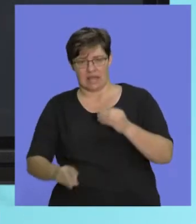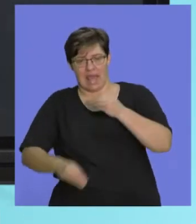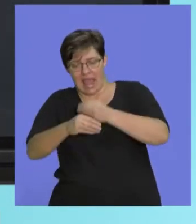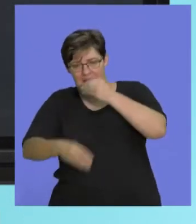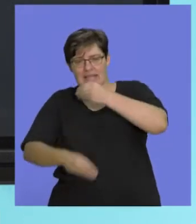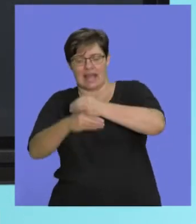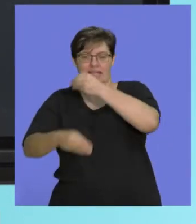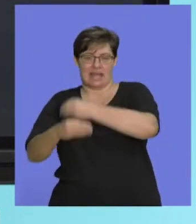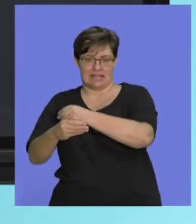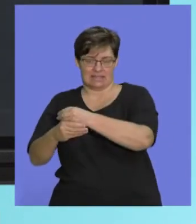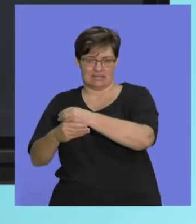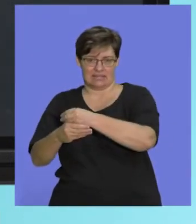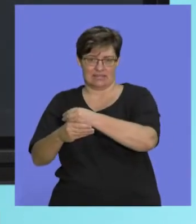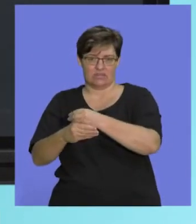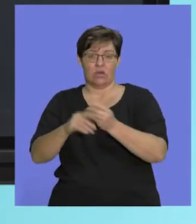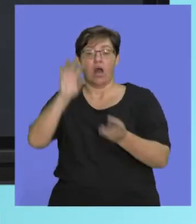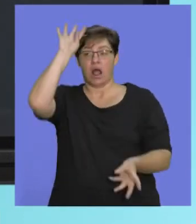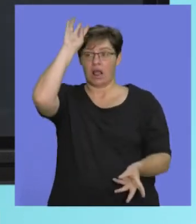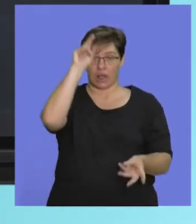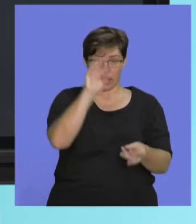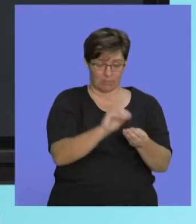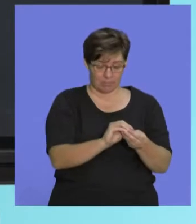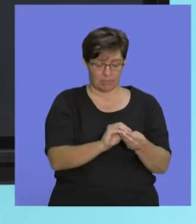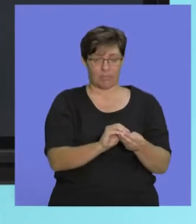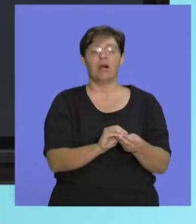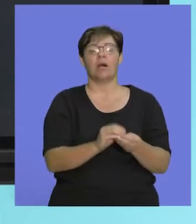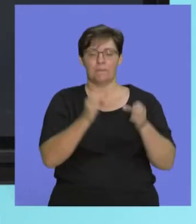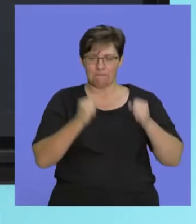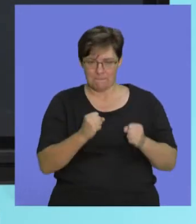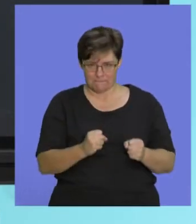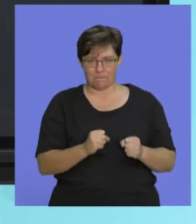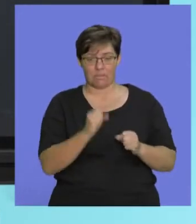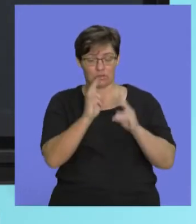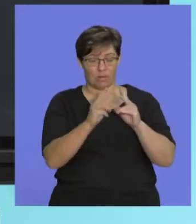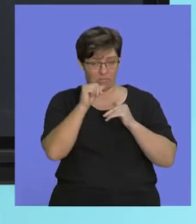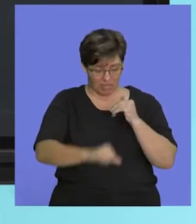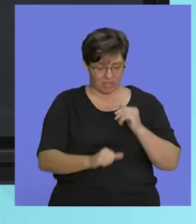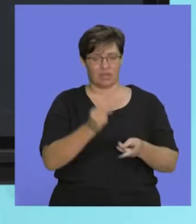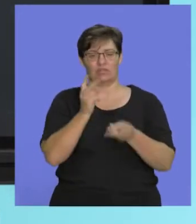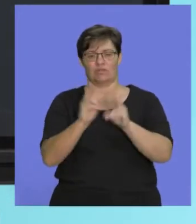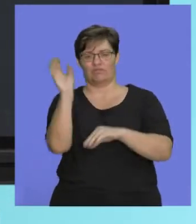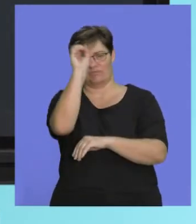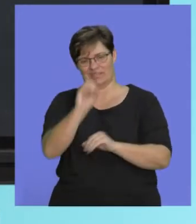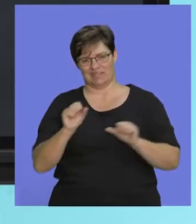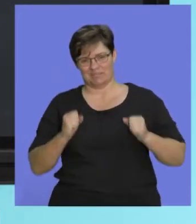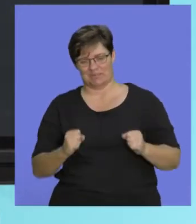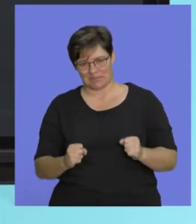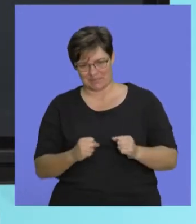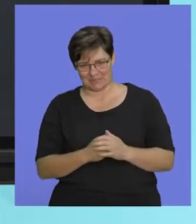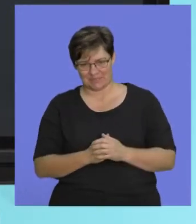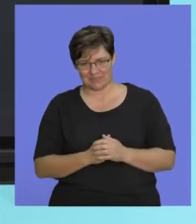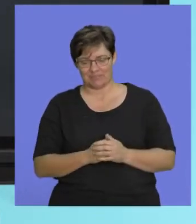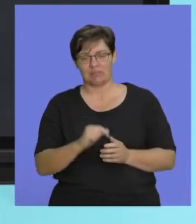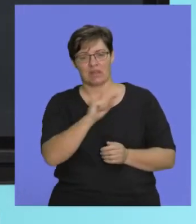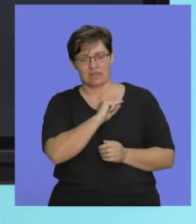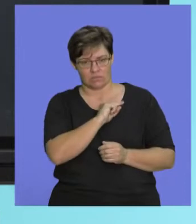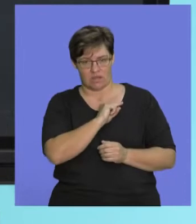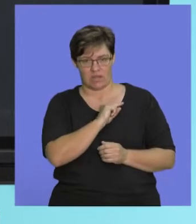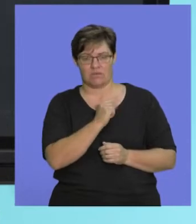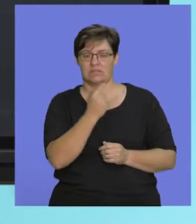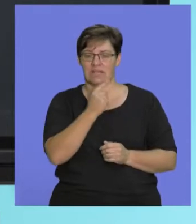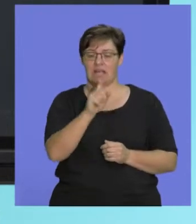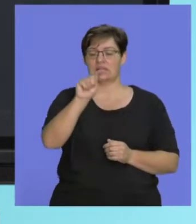the end of the year, it will always be the 12% that they said you're going to get. So that's why we are saying term